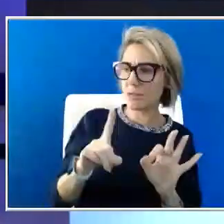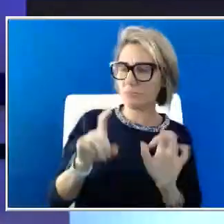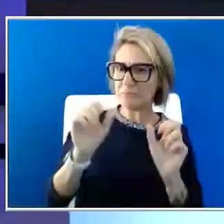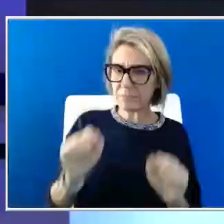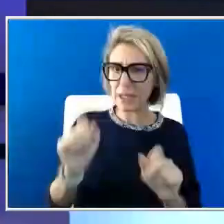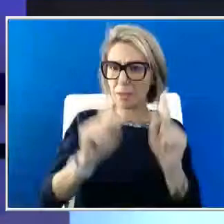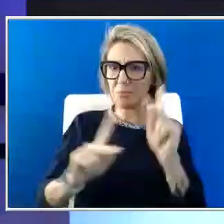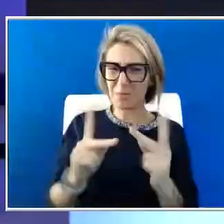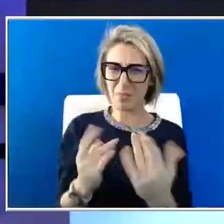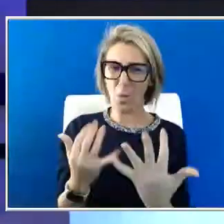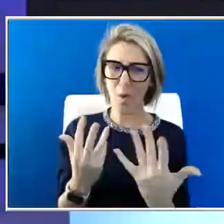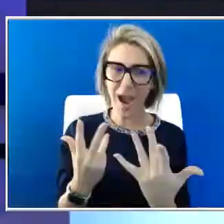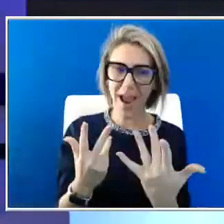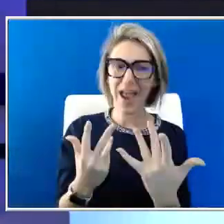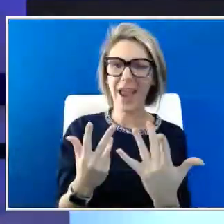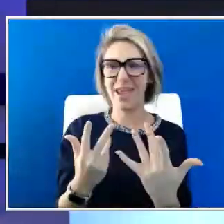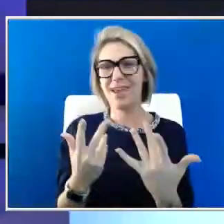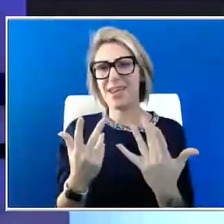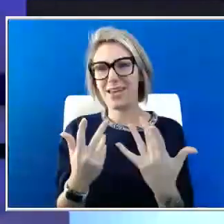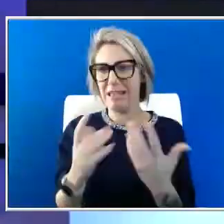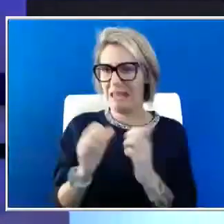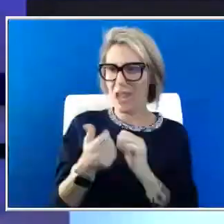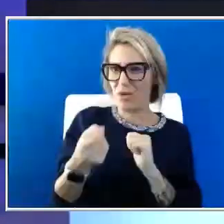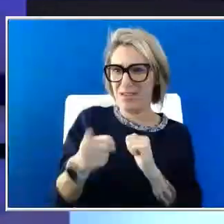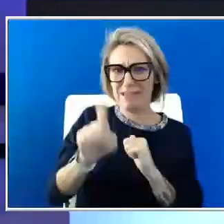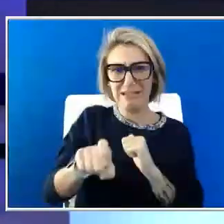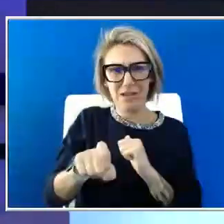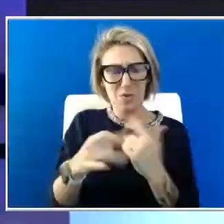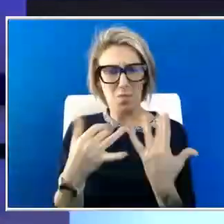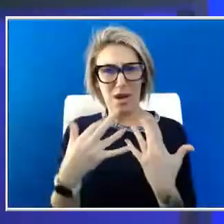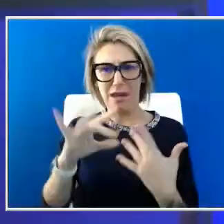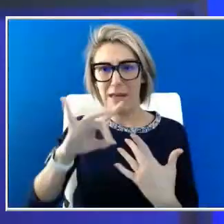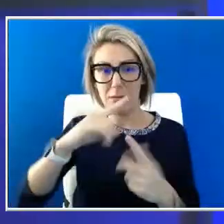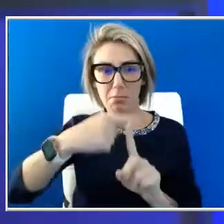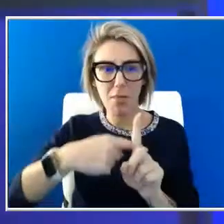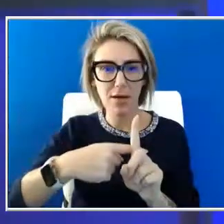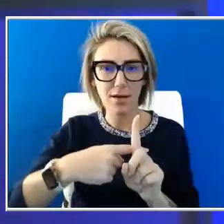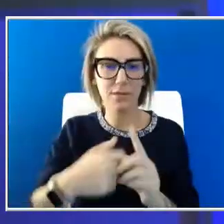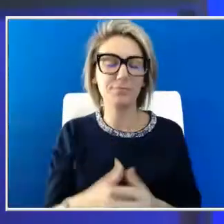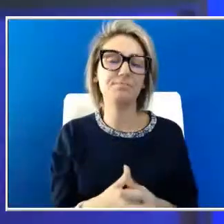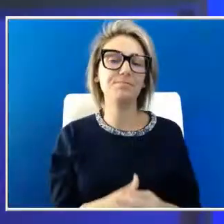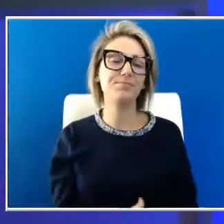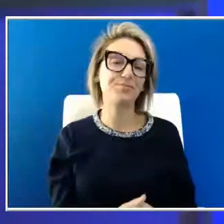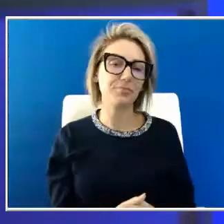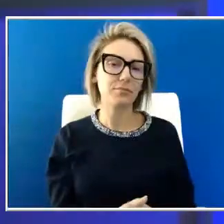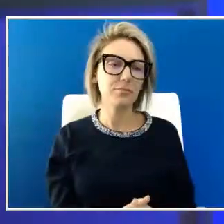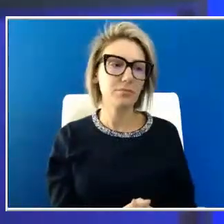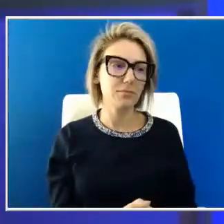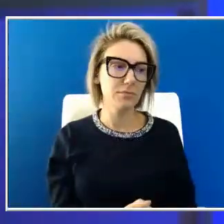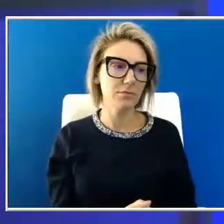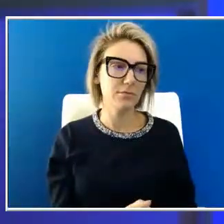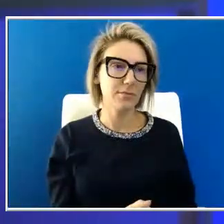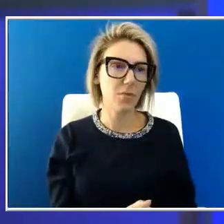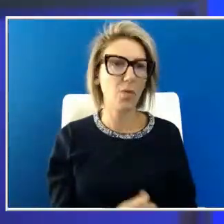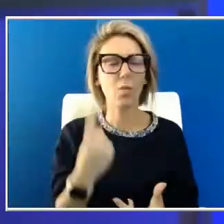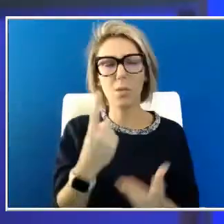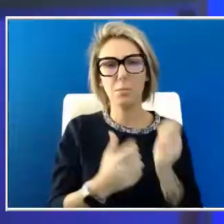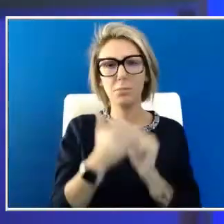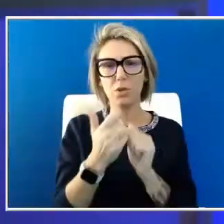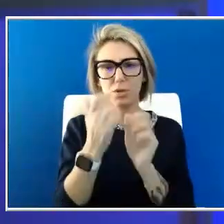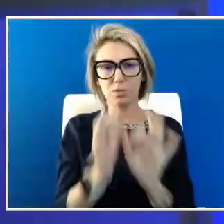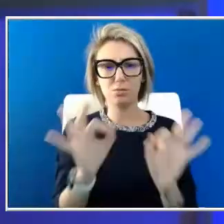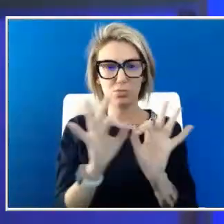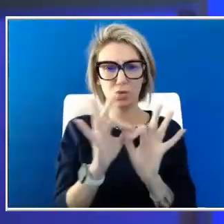wait the way that Patrick would have had to wait it? Yeah. Well, I think one of the major reasons